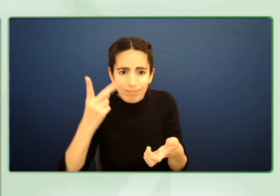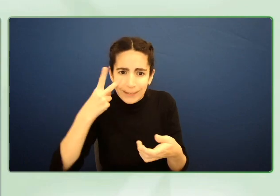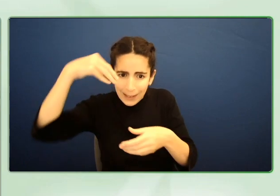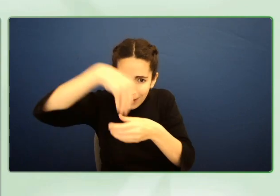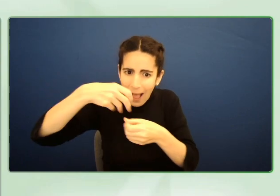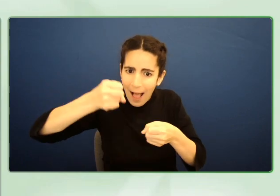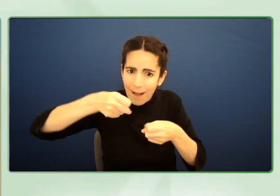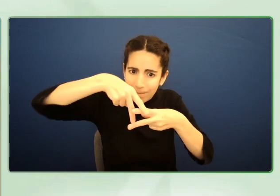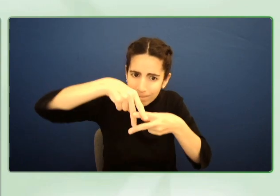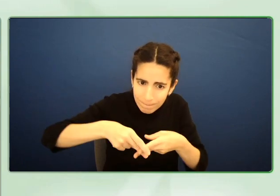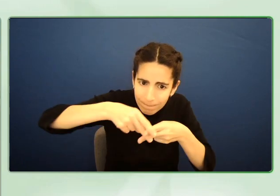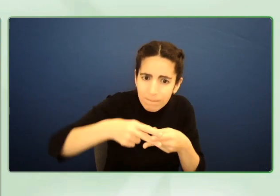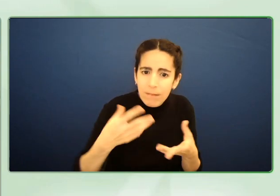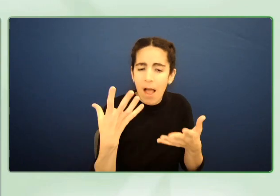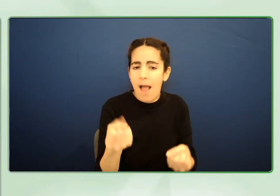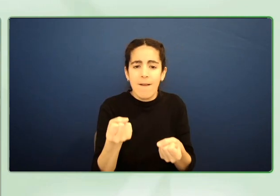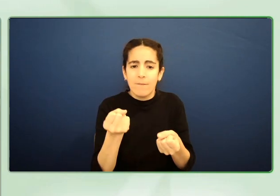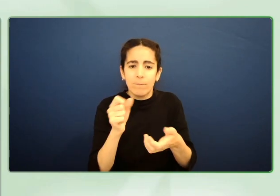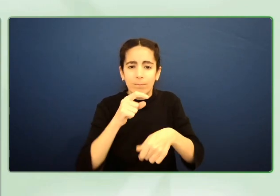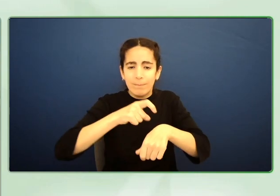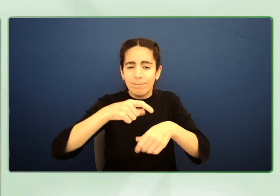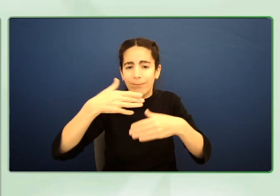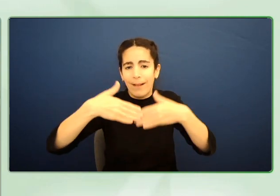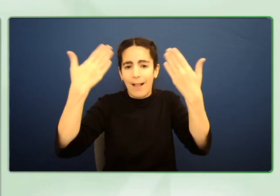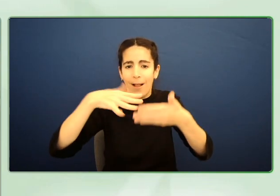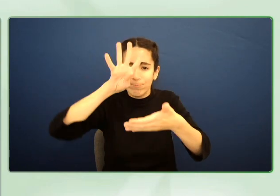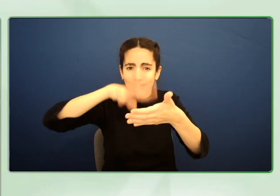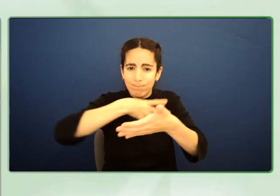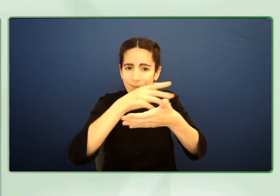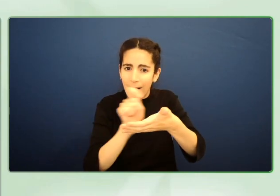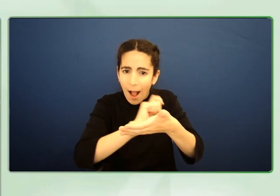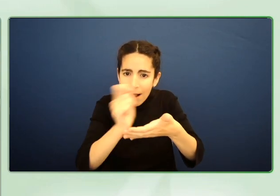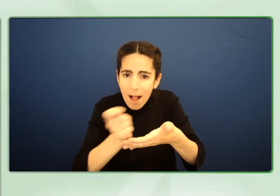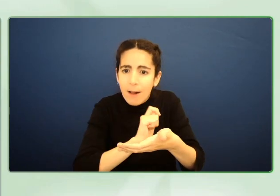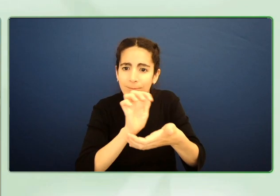scroll the calculator. So the same with autism. It's useful, but not fun.